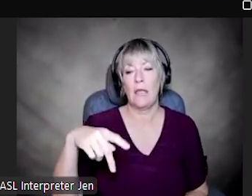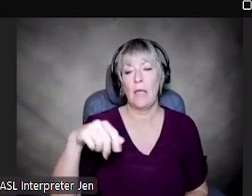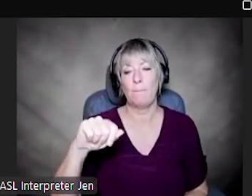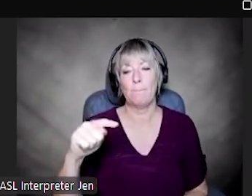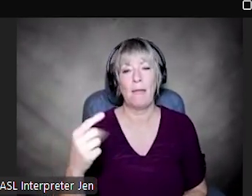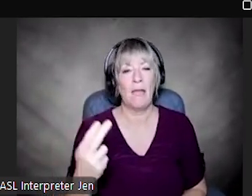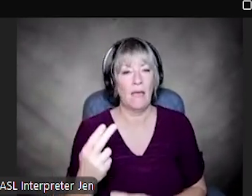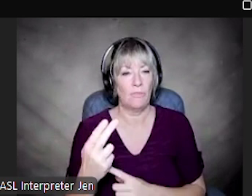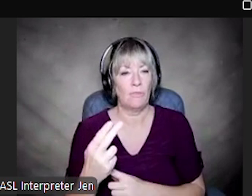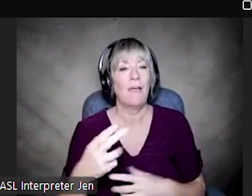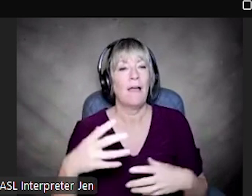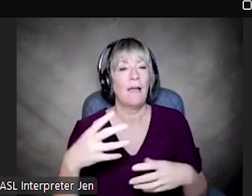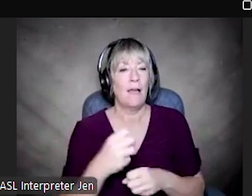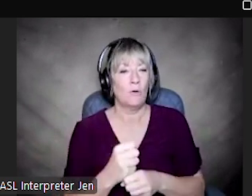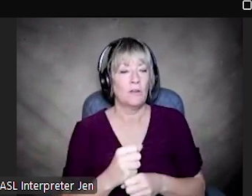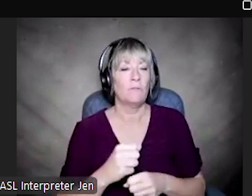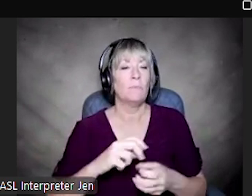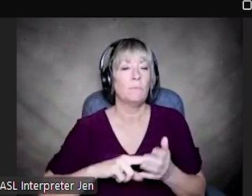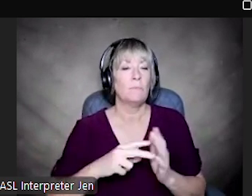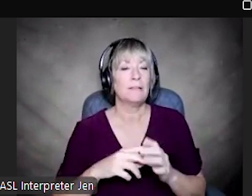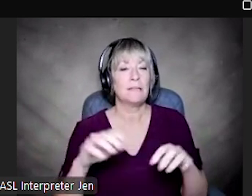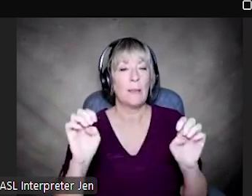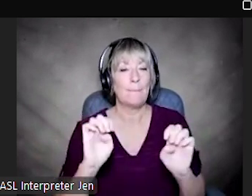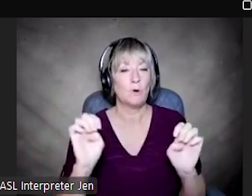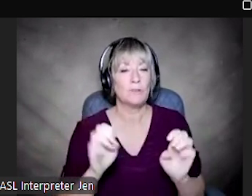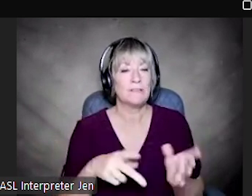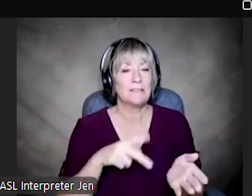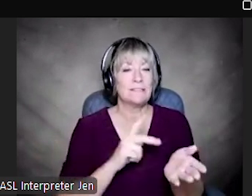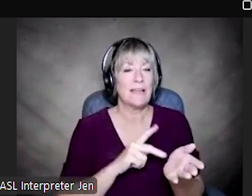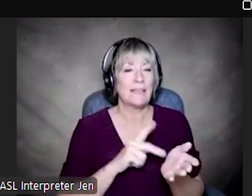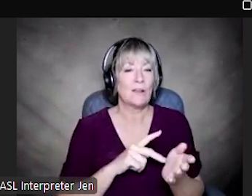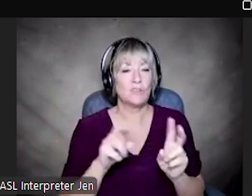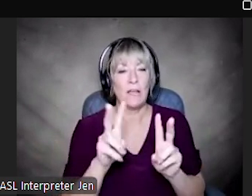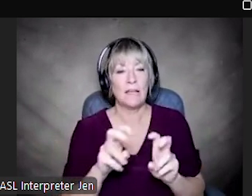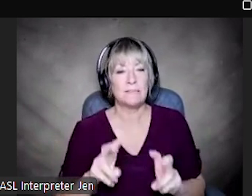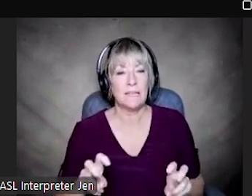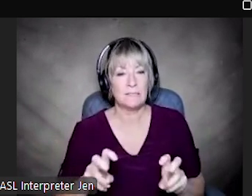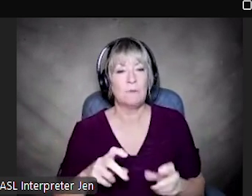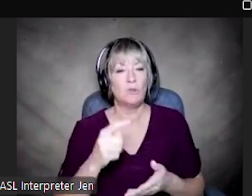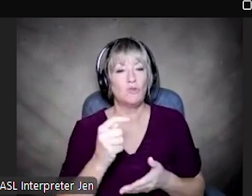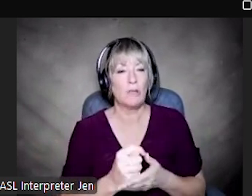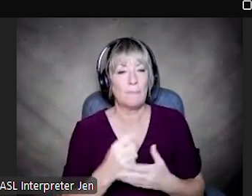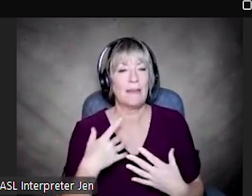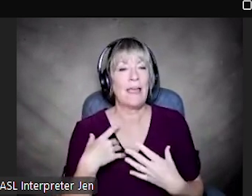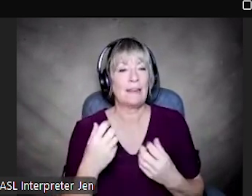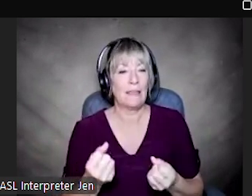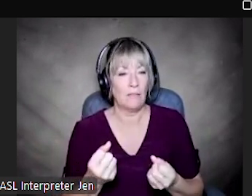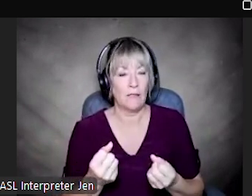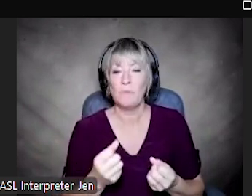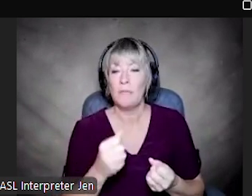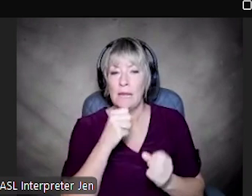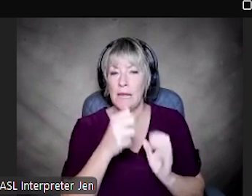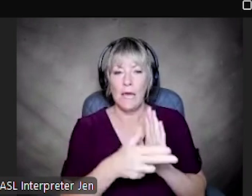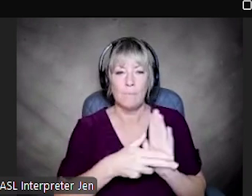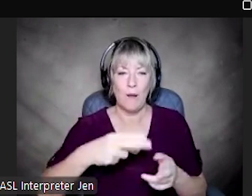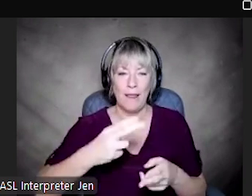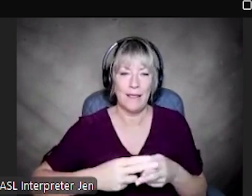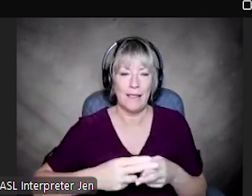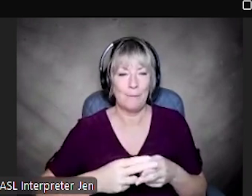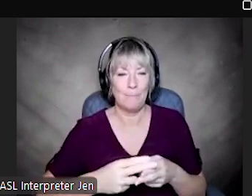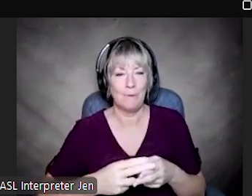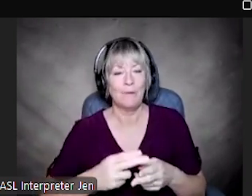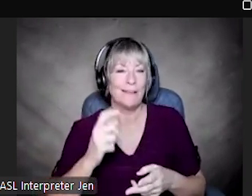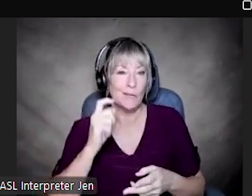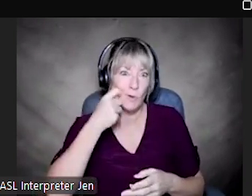Empath is an acronym. It stands for Emergency Psychiatric Assessment, Treatment, and Healing. It's not a brand name. I know it sounds catchy, but